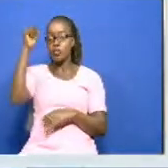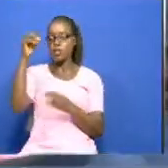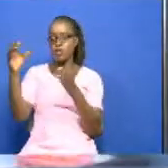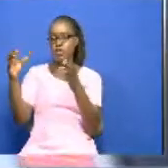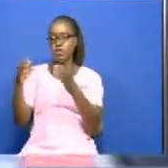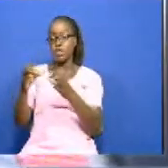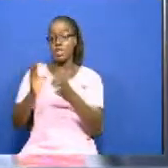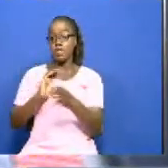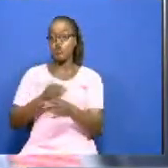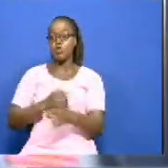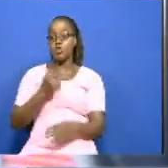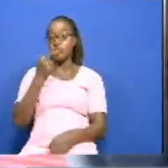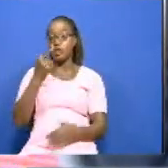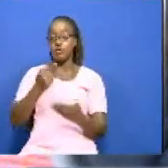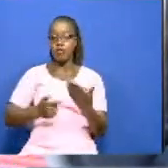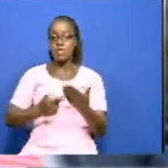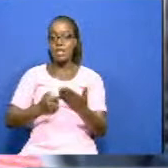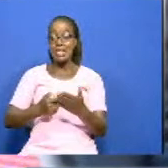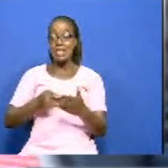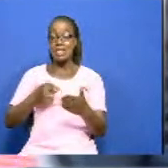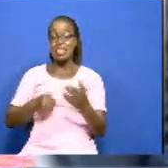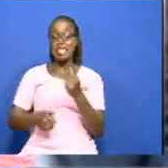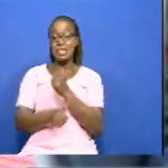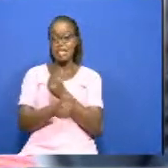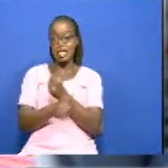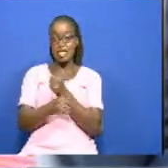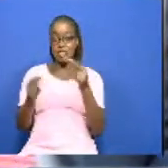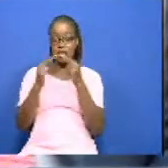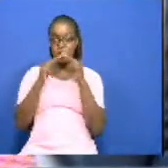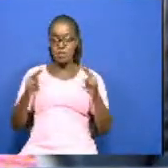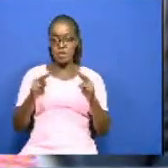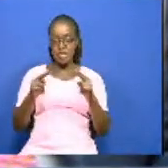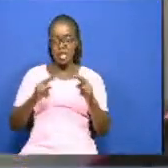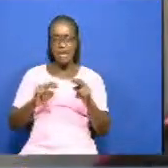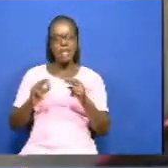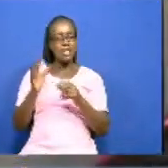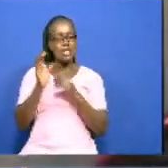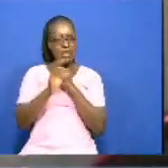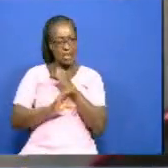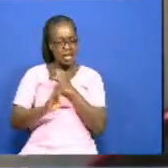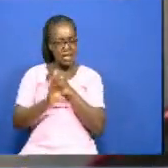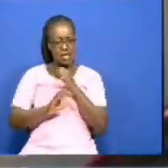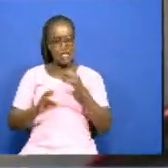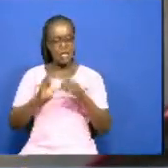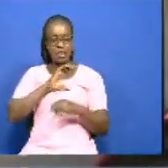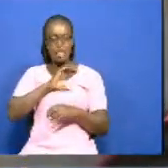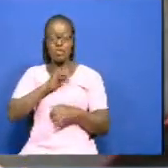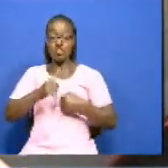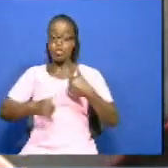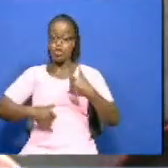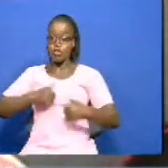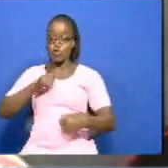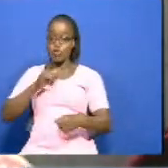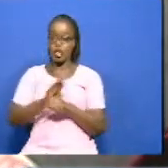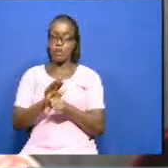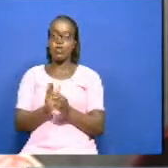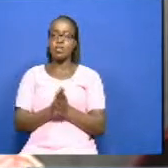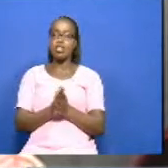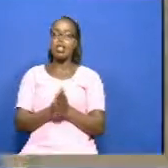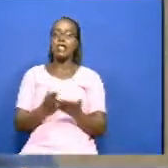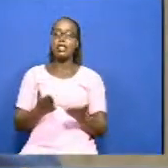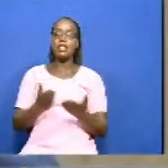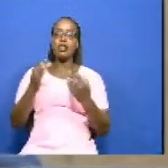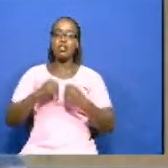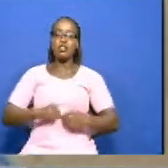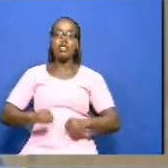the Commission says is a threat to the peace that the country has so dearly safeguarded. Speaking at the Commission's office, Commission Chair Reverend